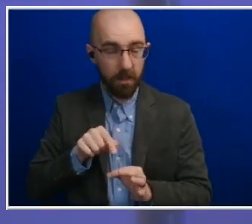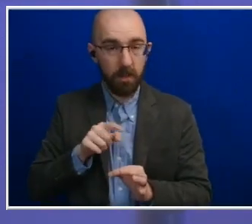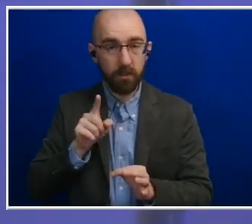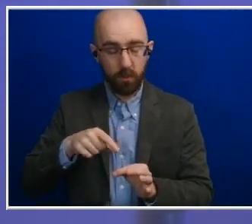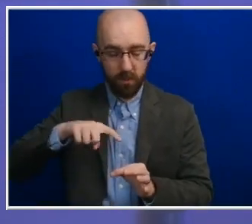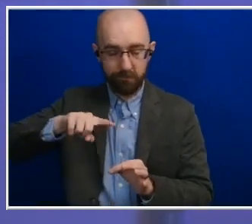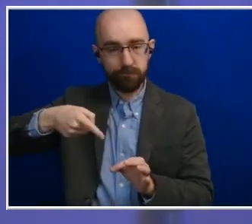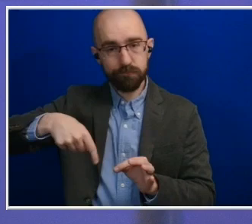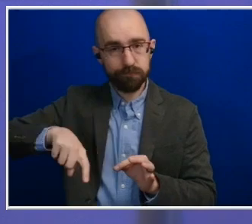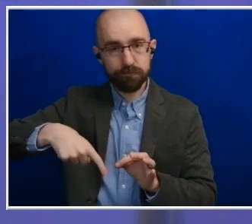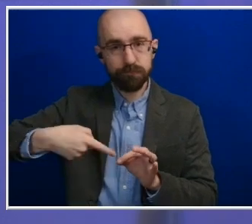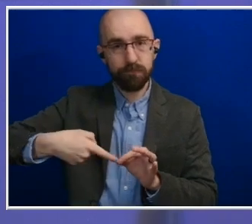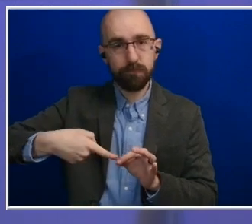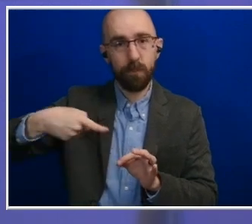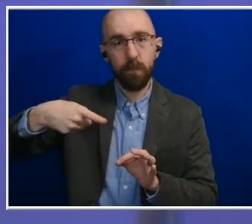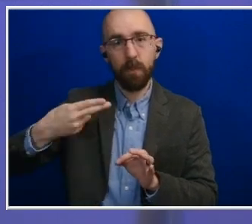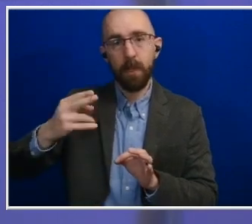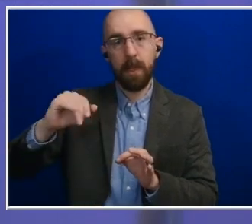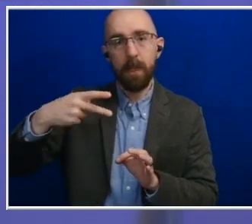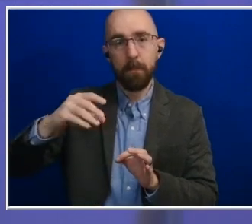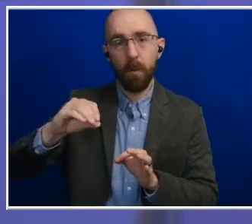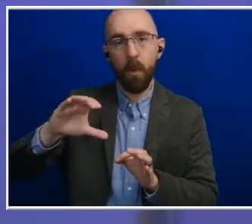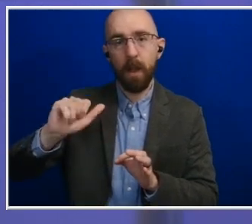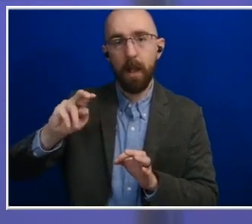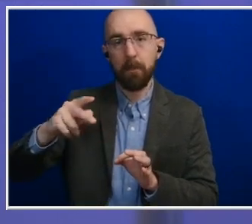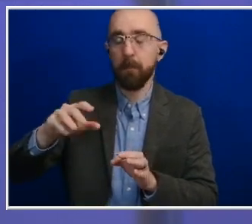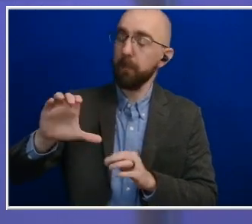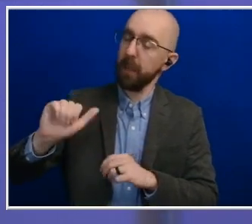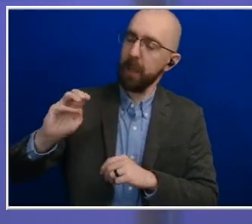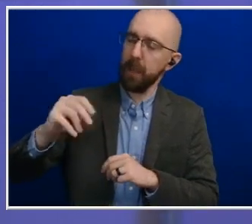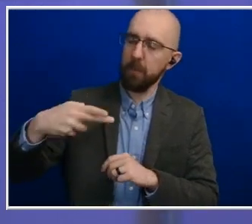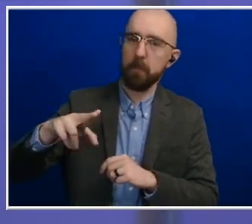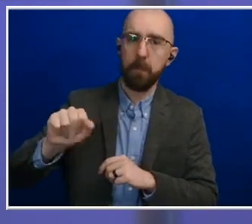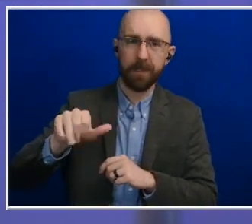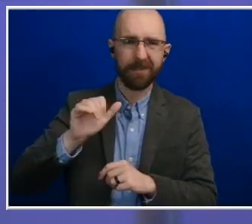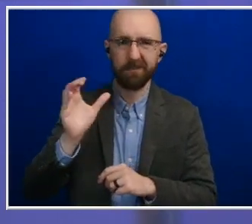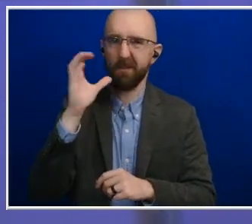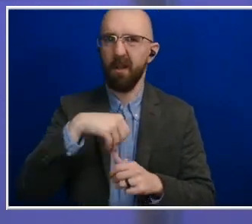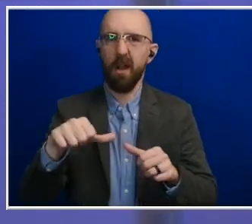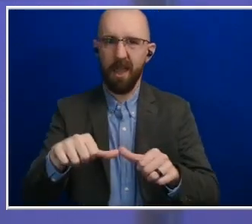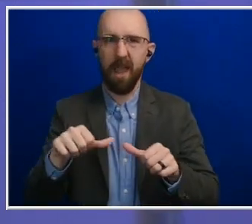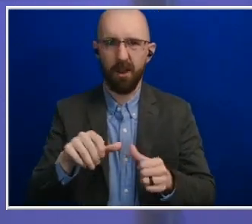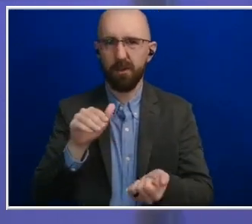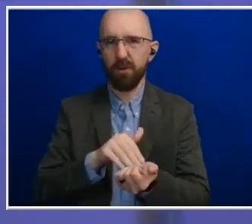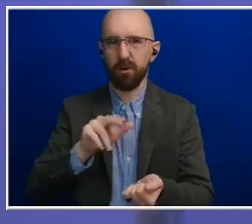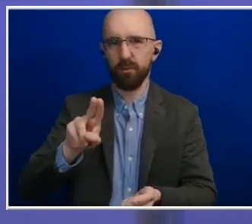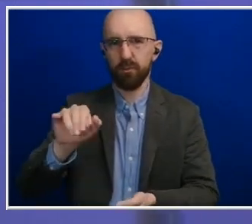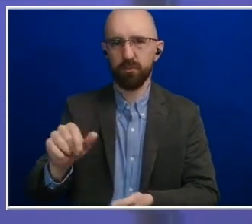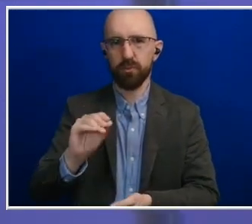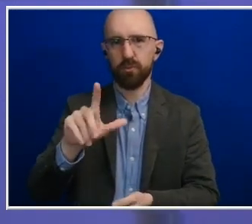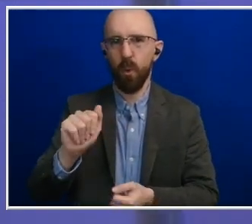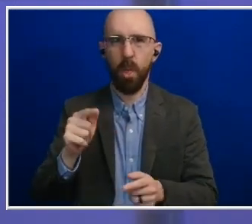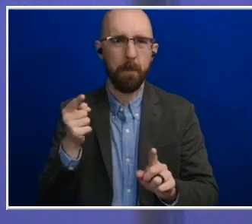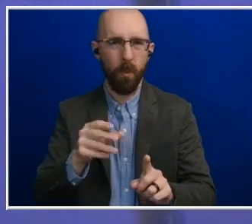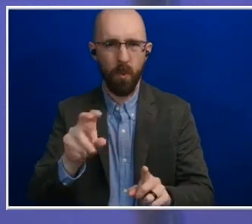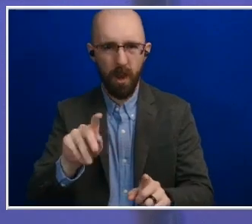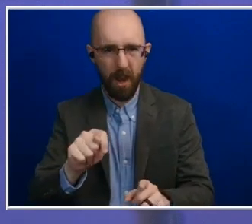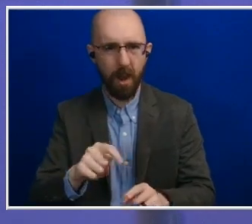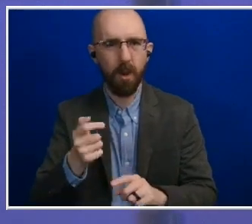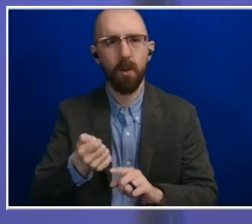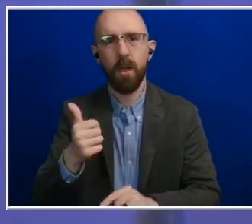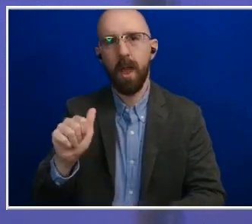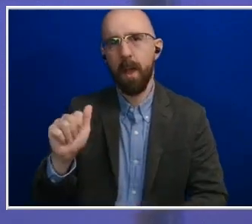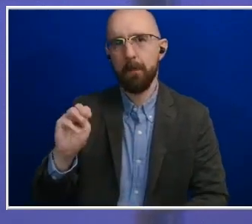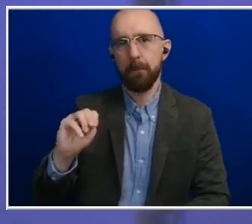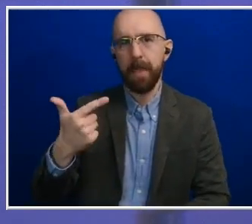the hippocampus, which was the abnormal area that Dr. Ujoa pointed out on the MRI, and to remove the amygdala, because those are